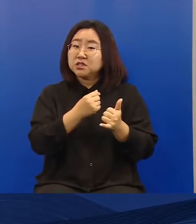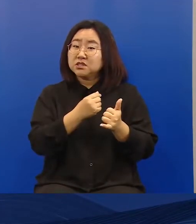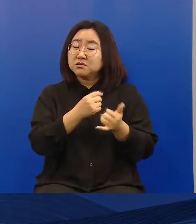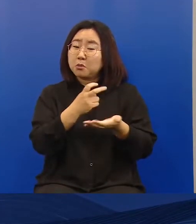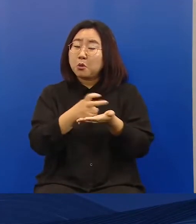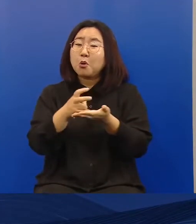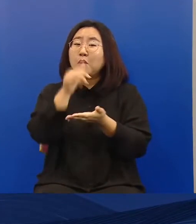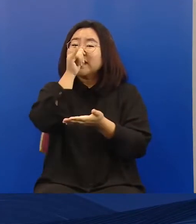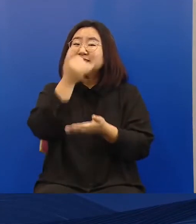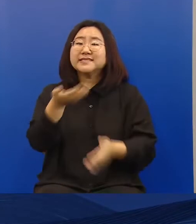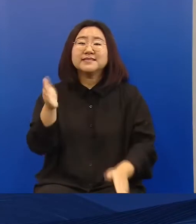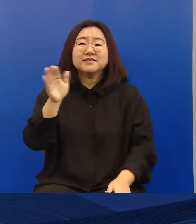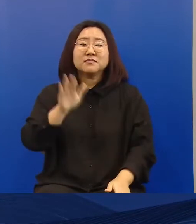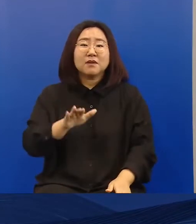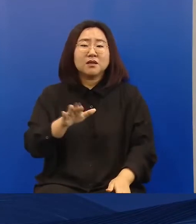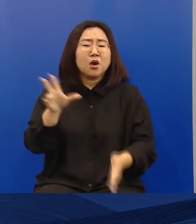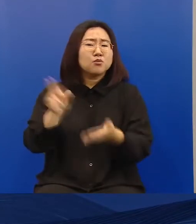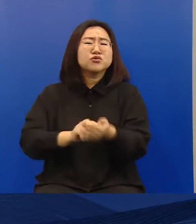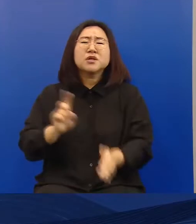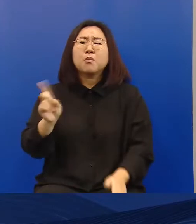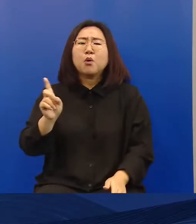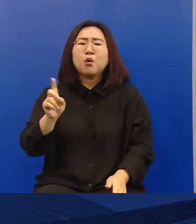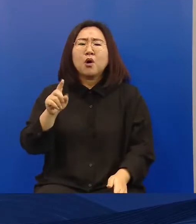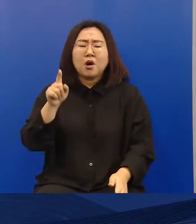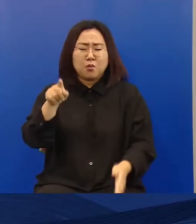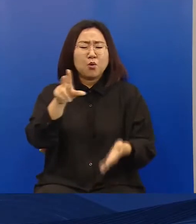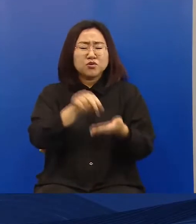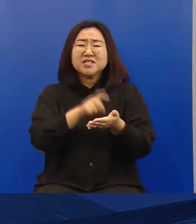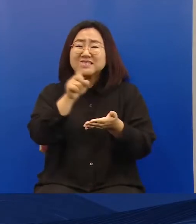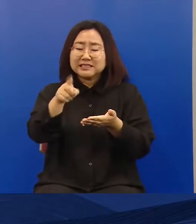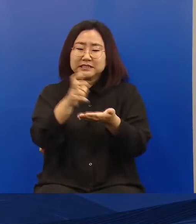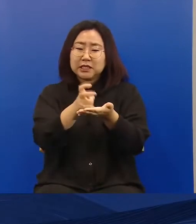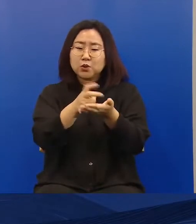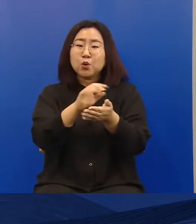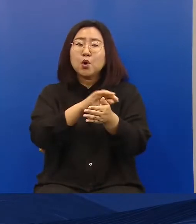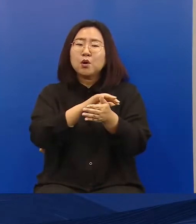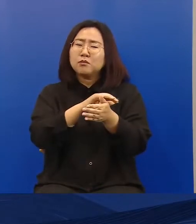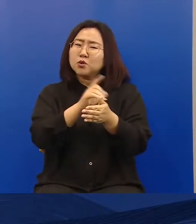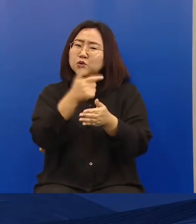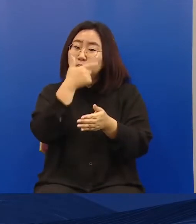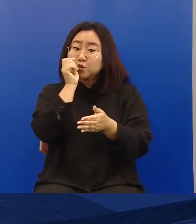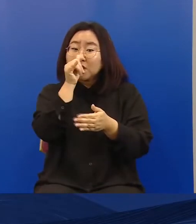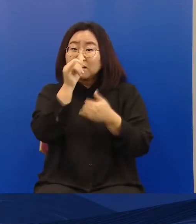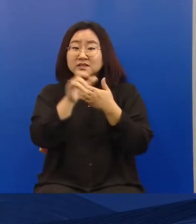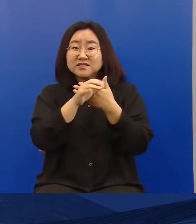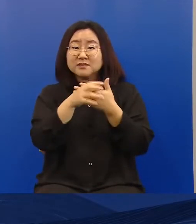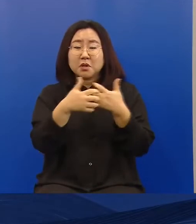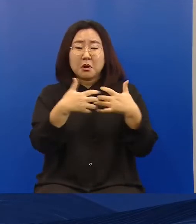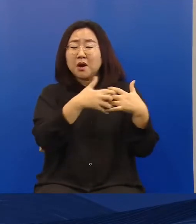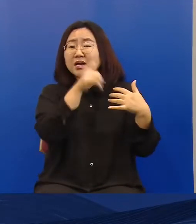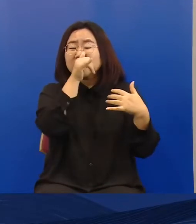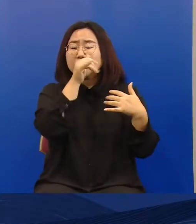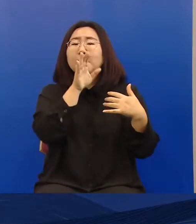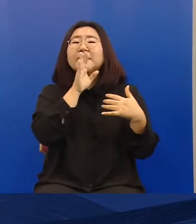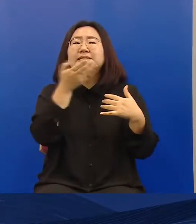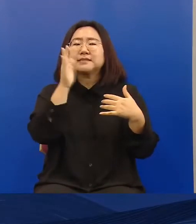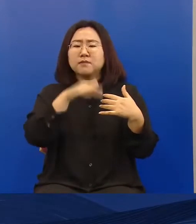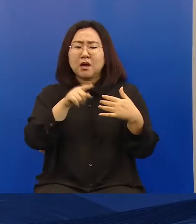There are a lot of welfare programs for people with disabilities, but important part is that